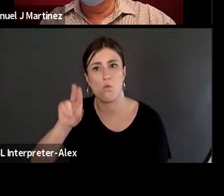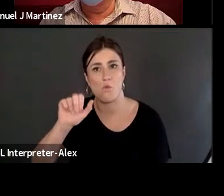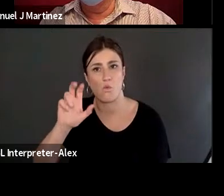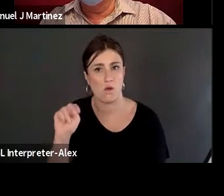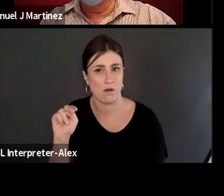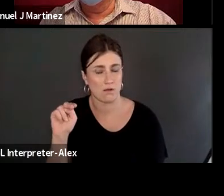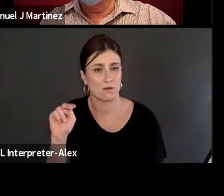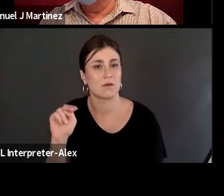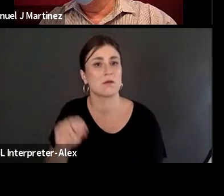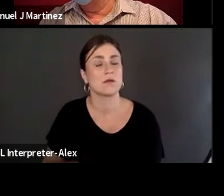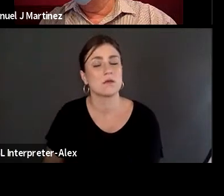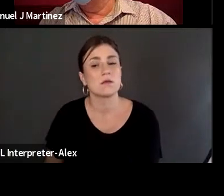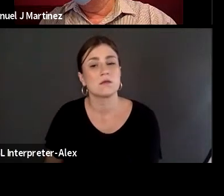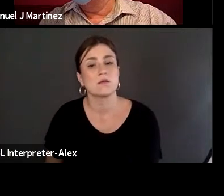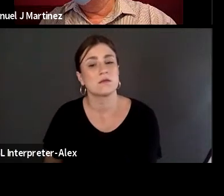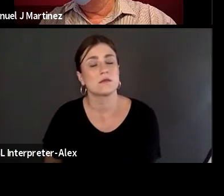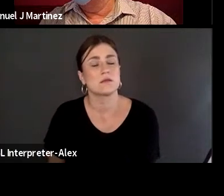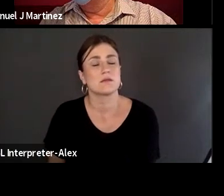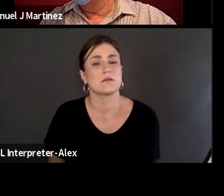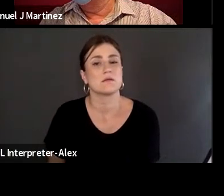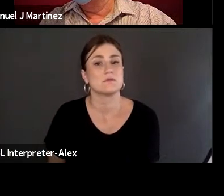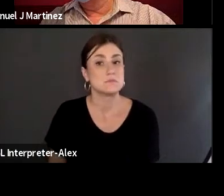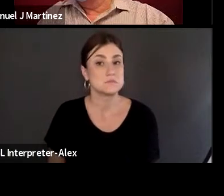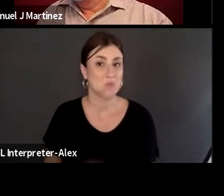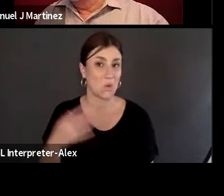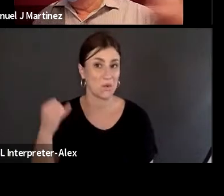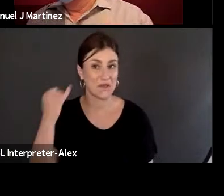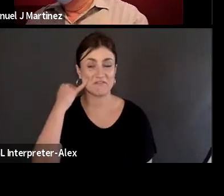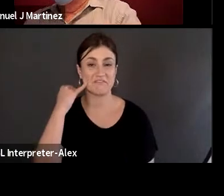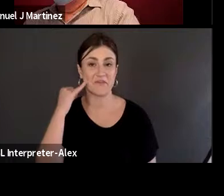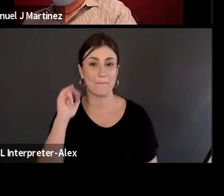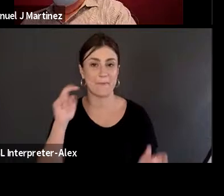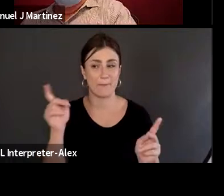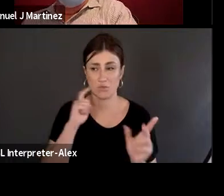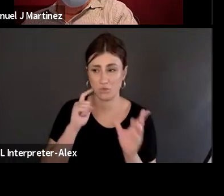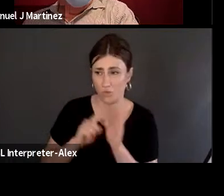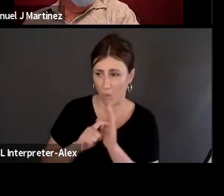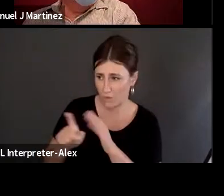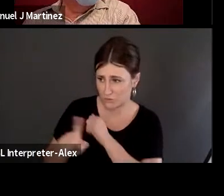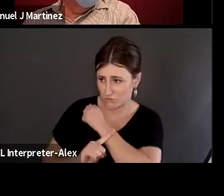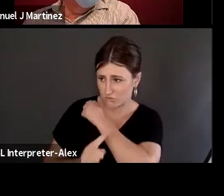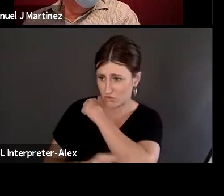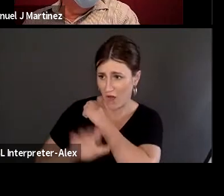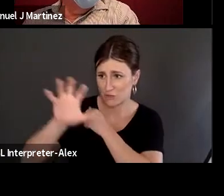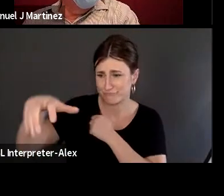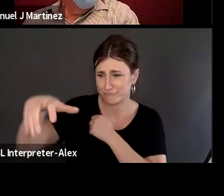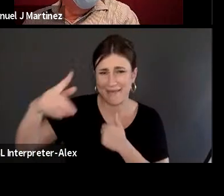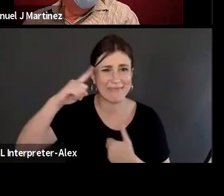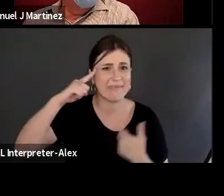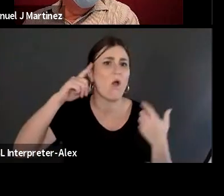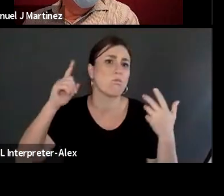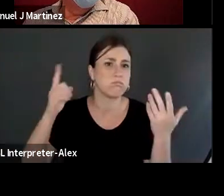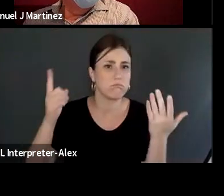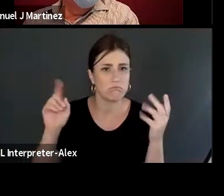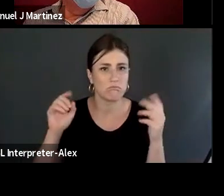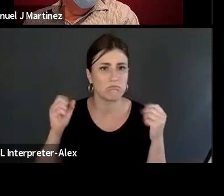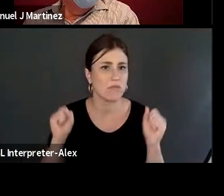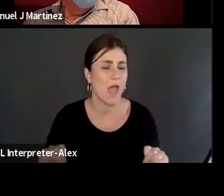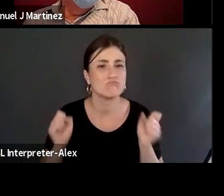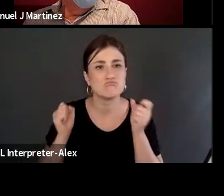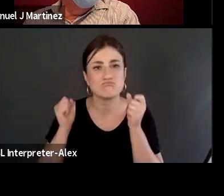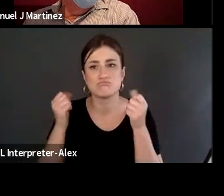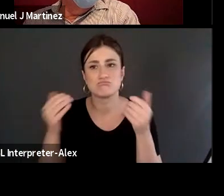thinking that's a dump, and that's what caused this initial situation. So without monitoring it